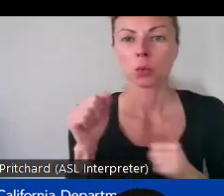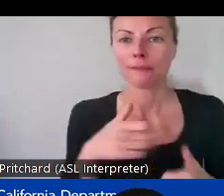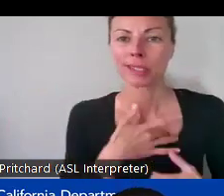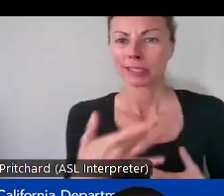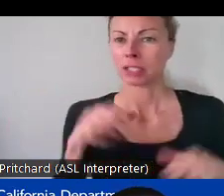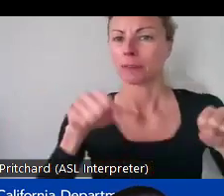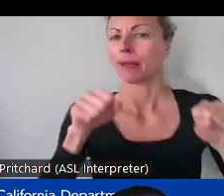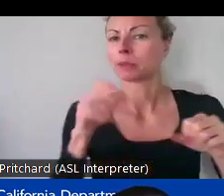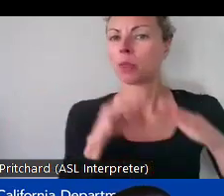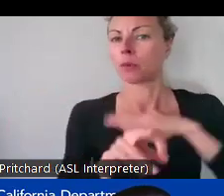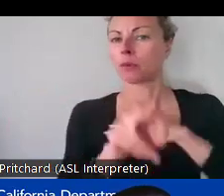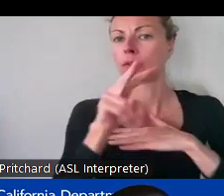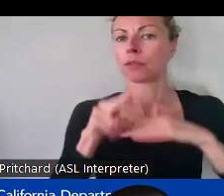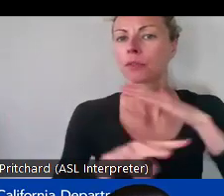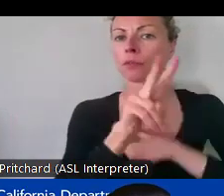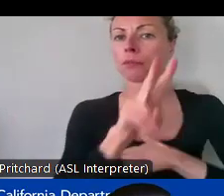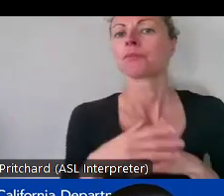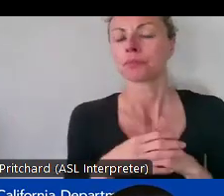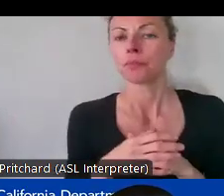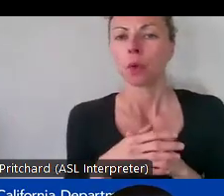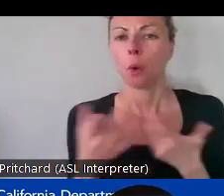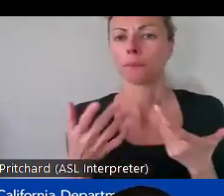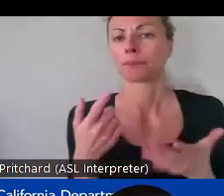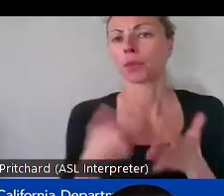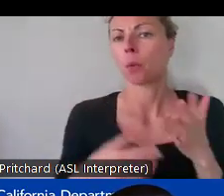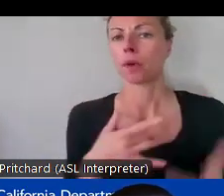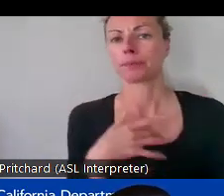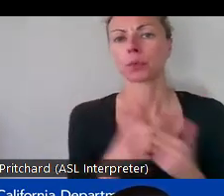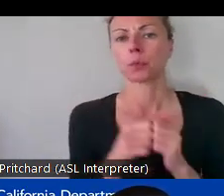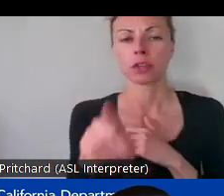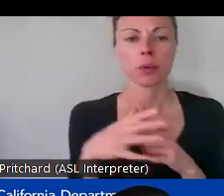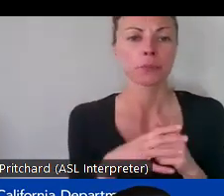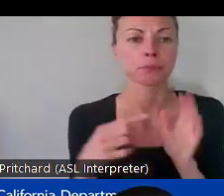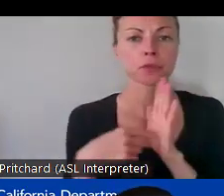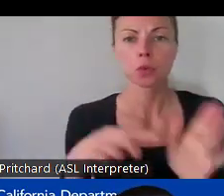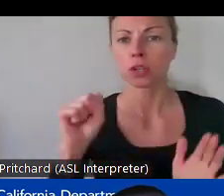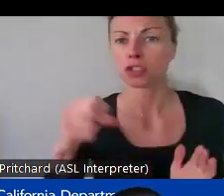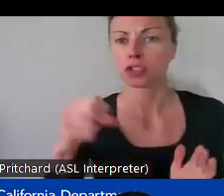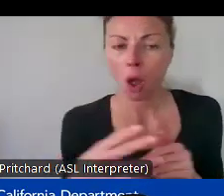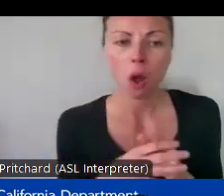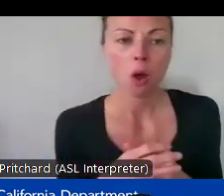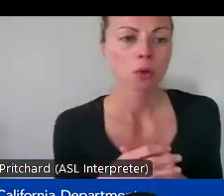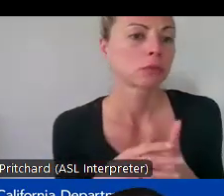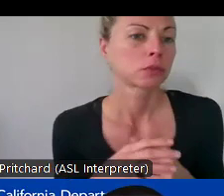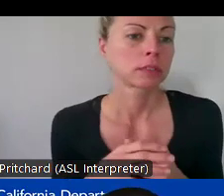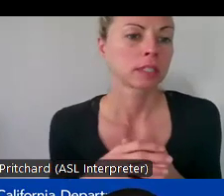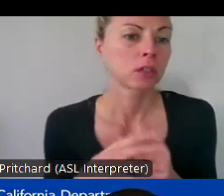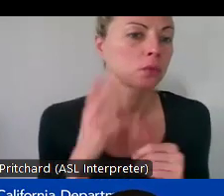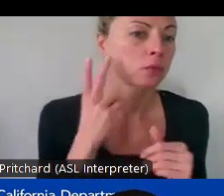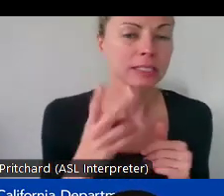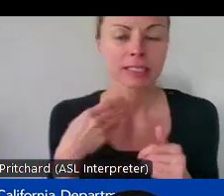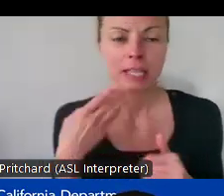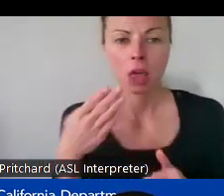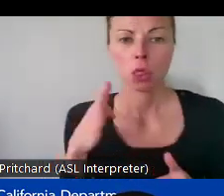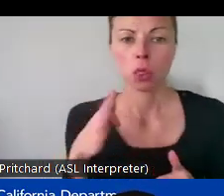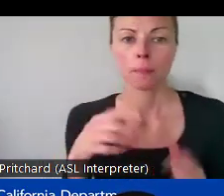possible and what also resonates with you. So the gray on this chart represents the share of older adults by county that speak only English. The blues represent